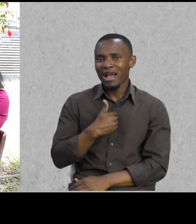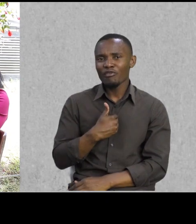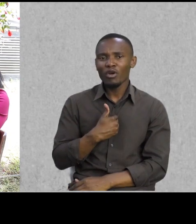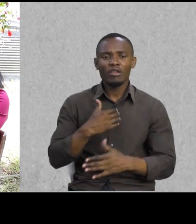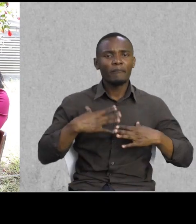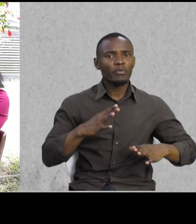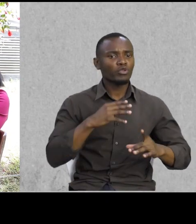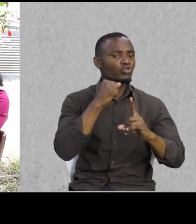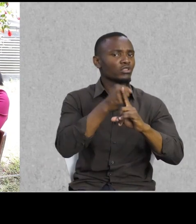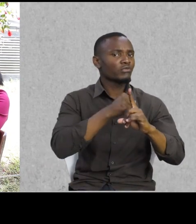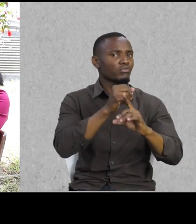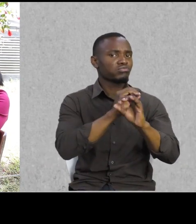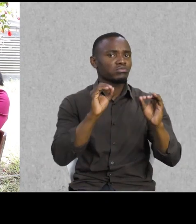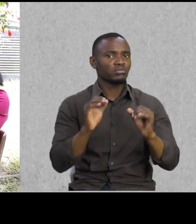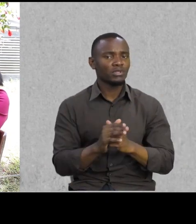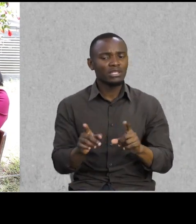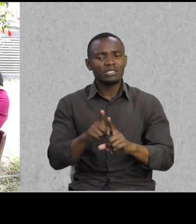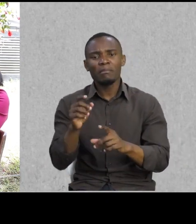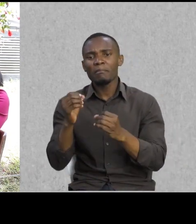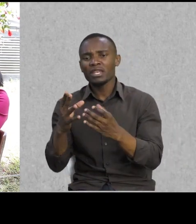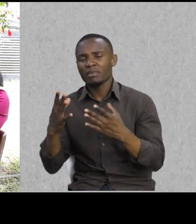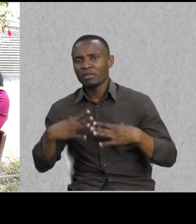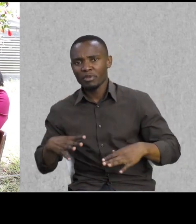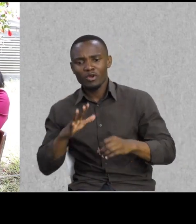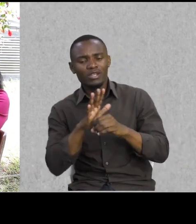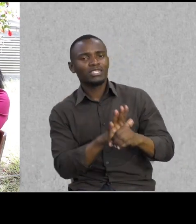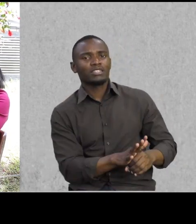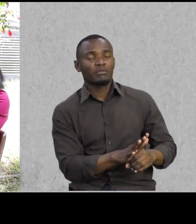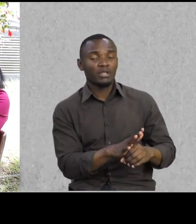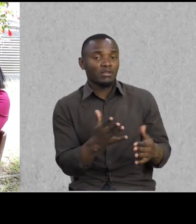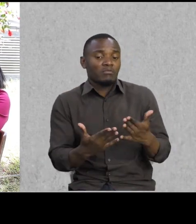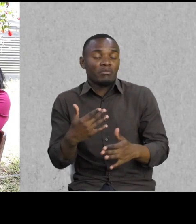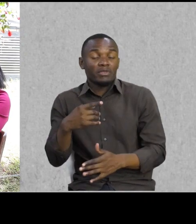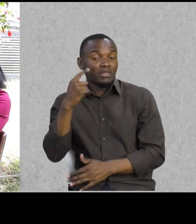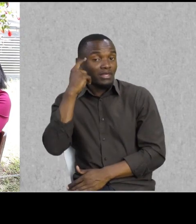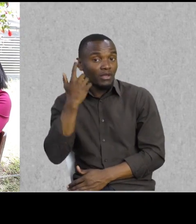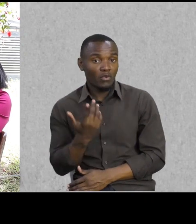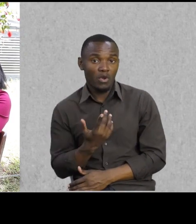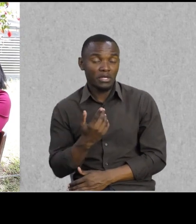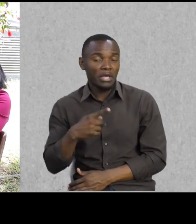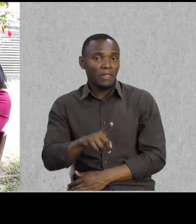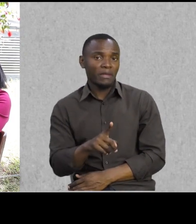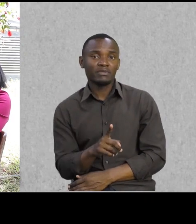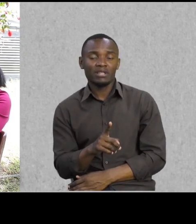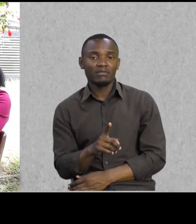a voice. And many people look down on them, even because maybe they see, maybe they are